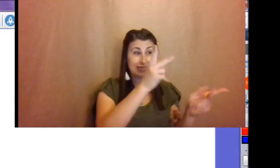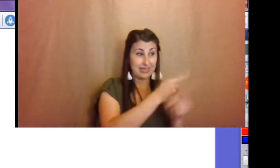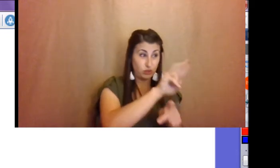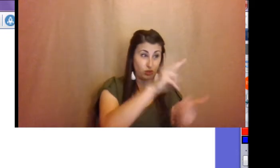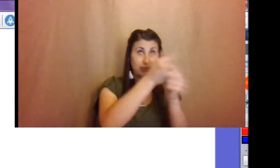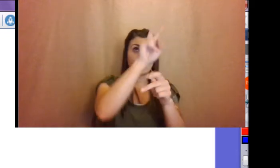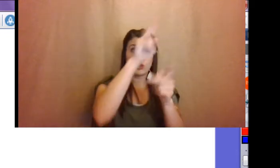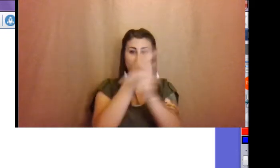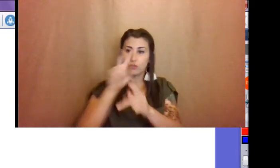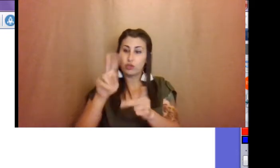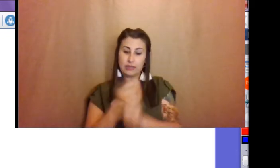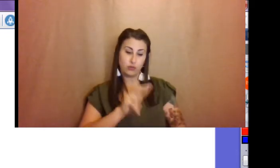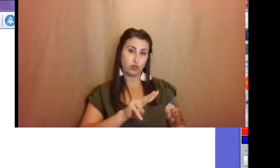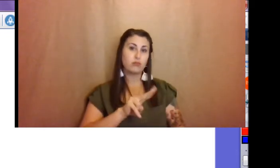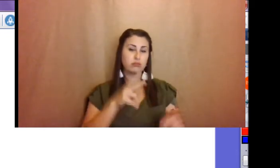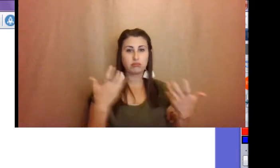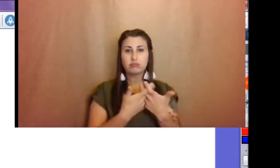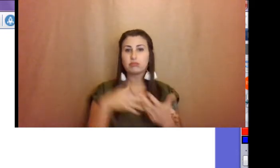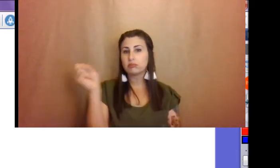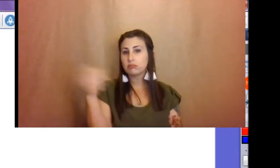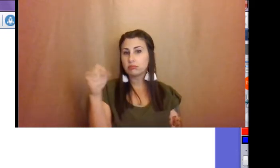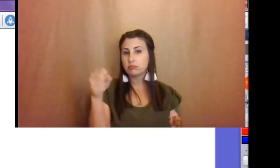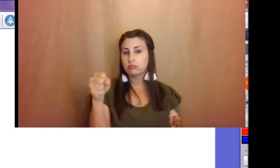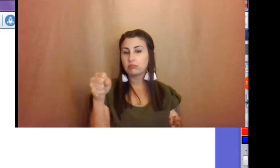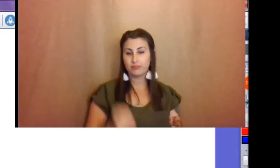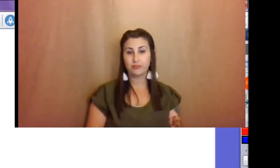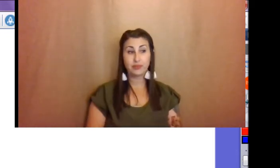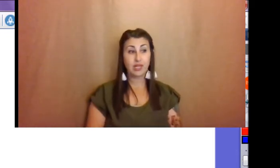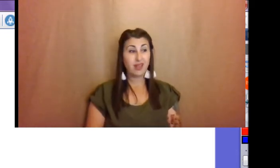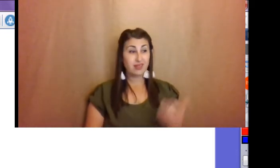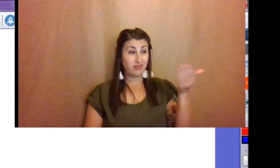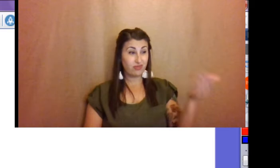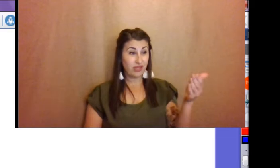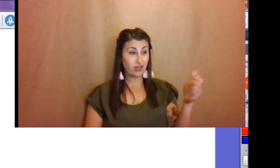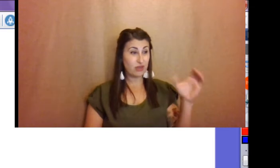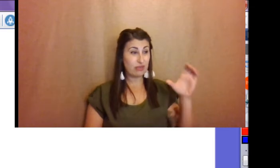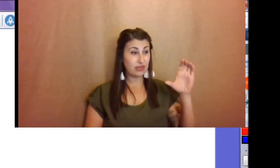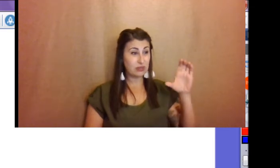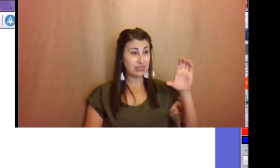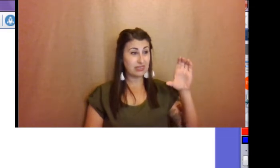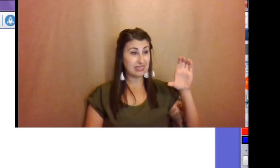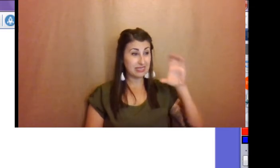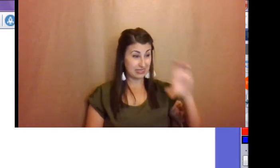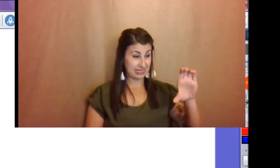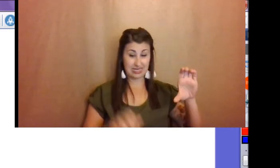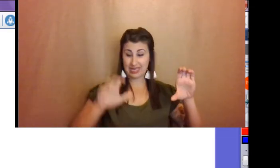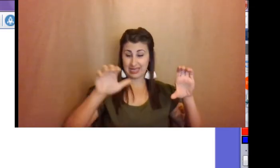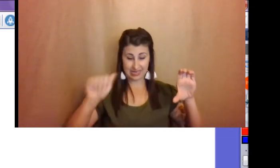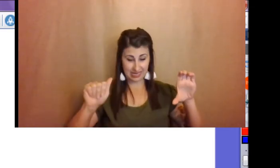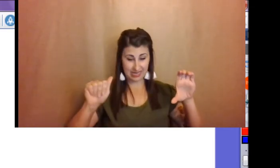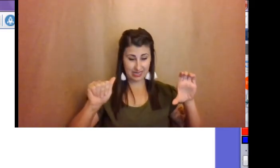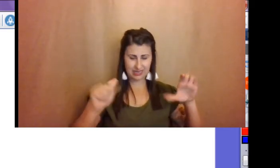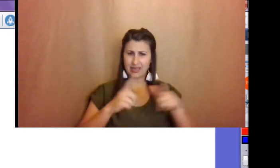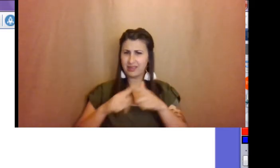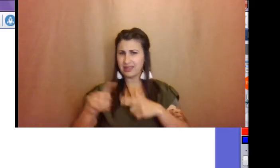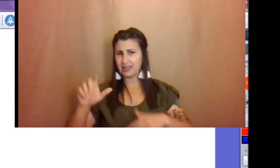around. Let's look down here. Okay, well here's C and here's A. Well,